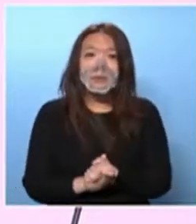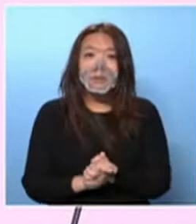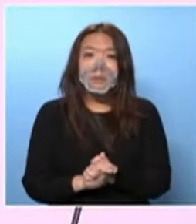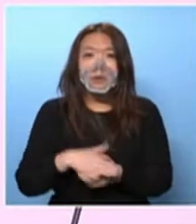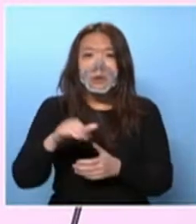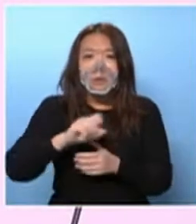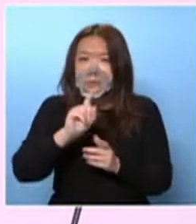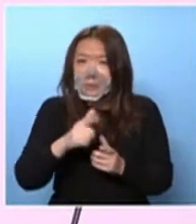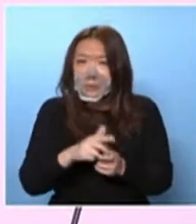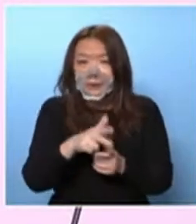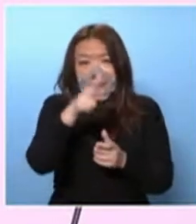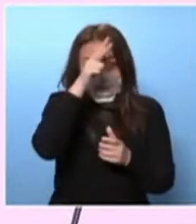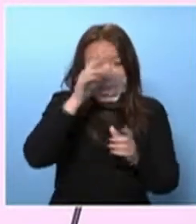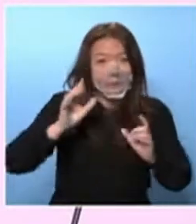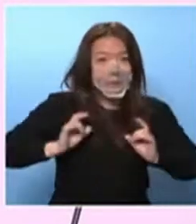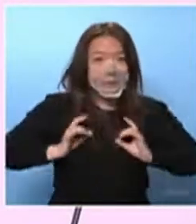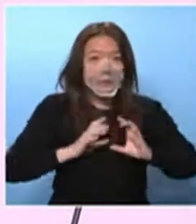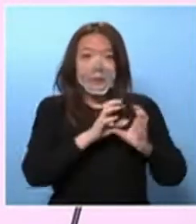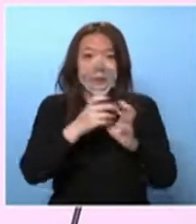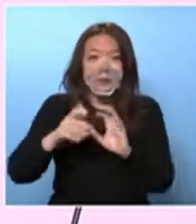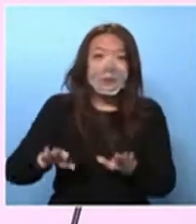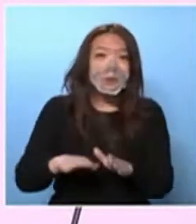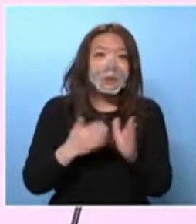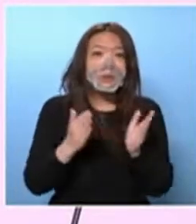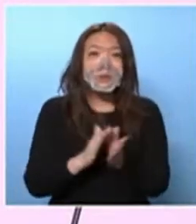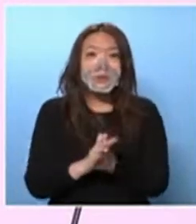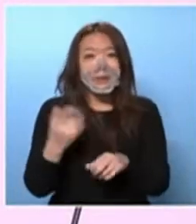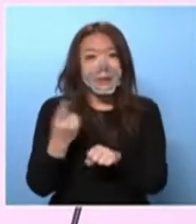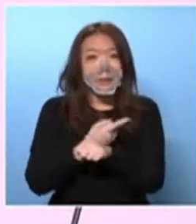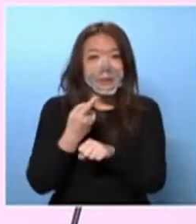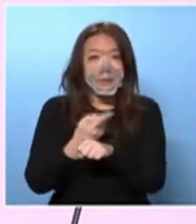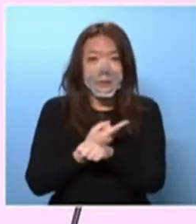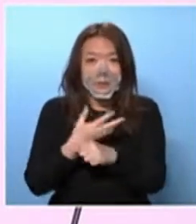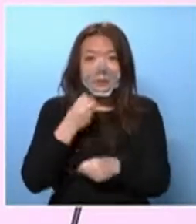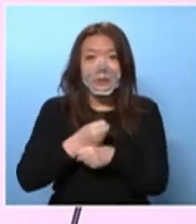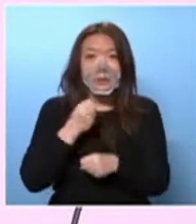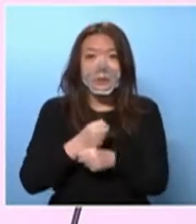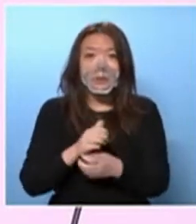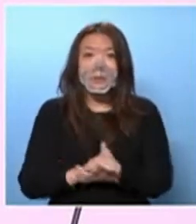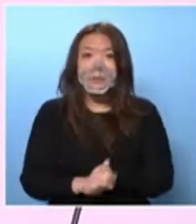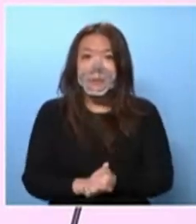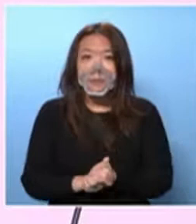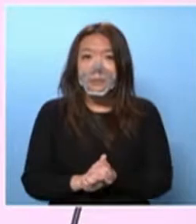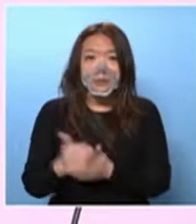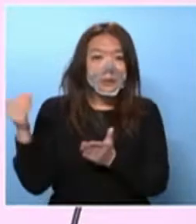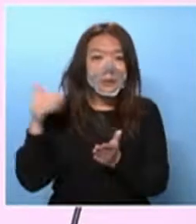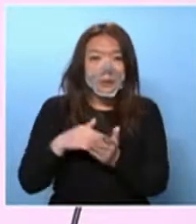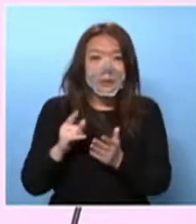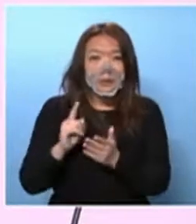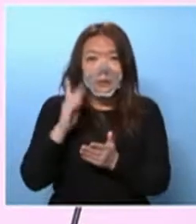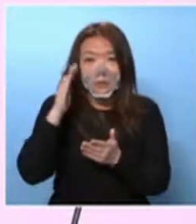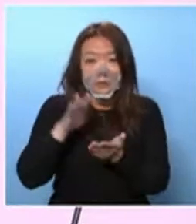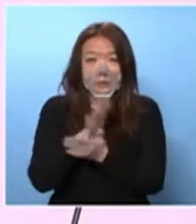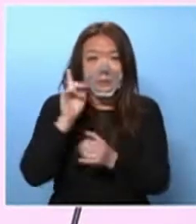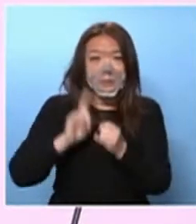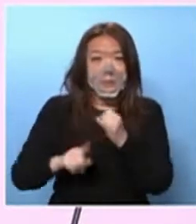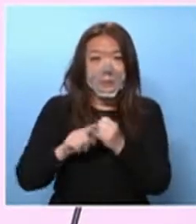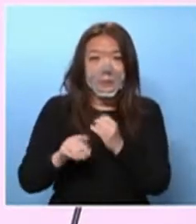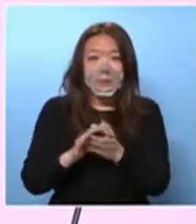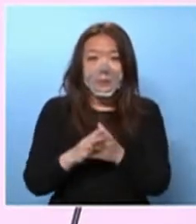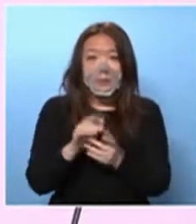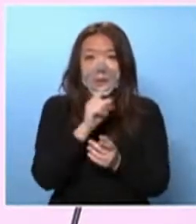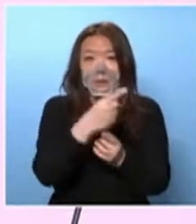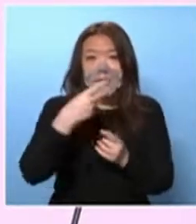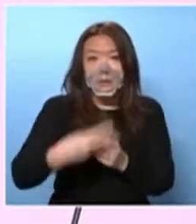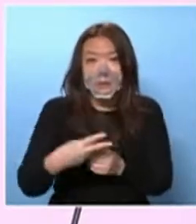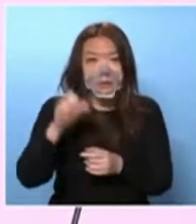earmarked total funding of $13.2 billion under the AEF to create time-limited jobs in the public and private sectors.